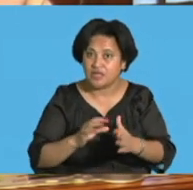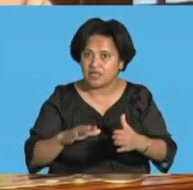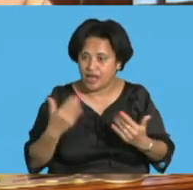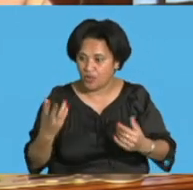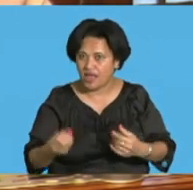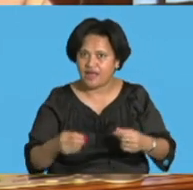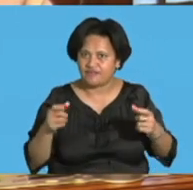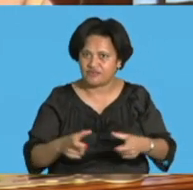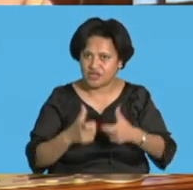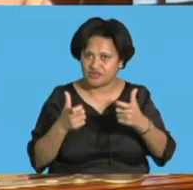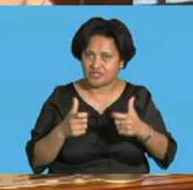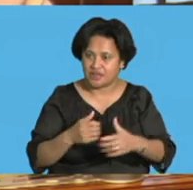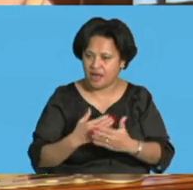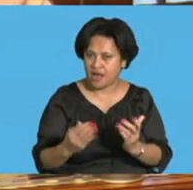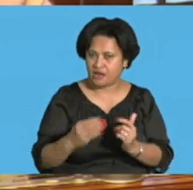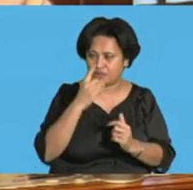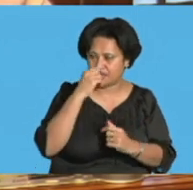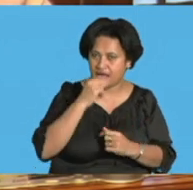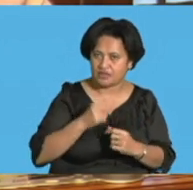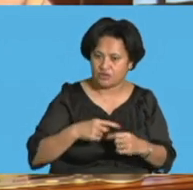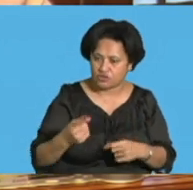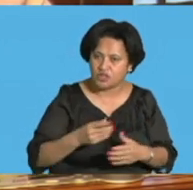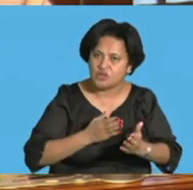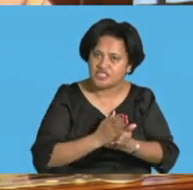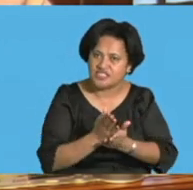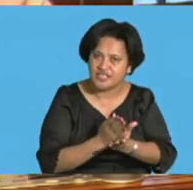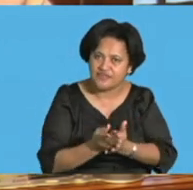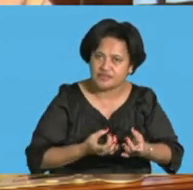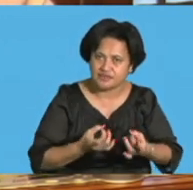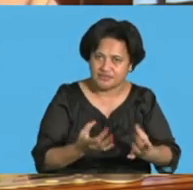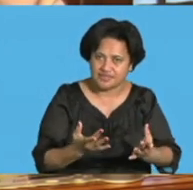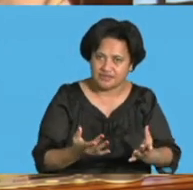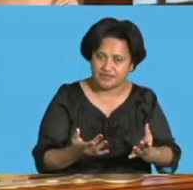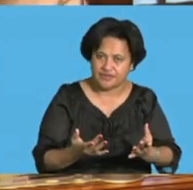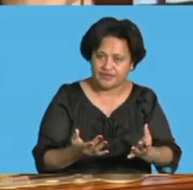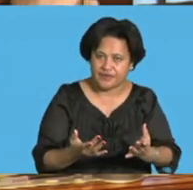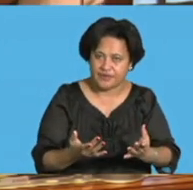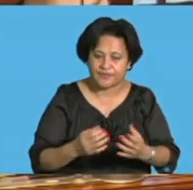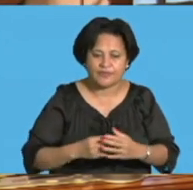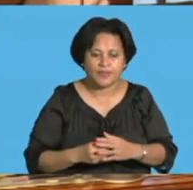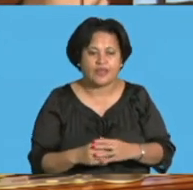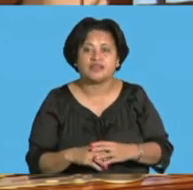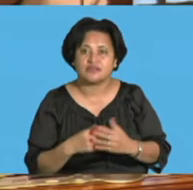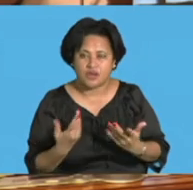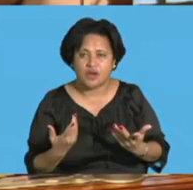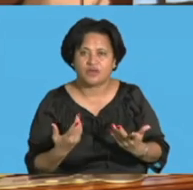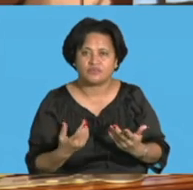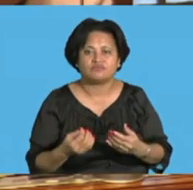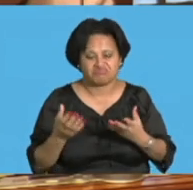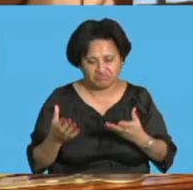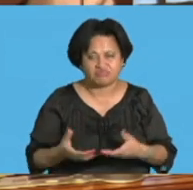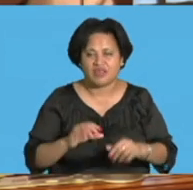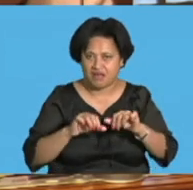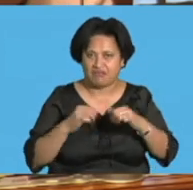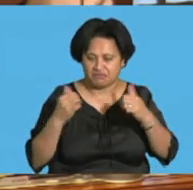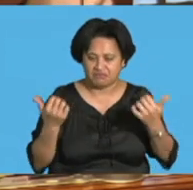to improve service delivery, and we willingly embrace this challenge with the budget proposed. Mr. Speaker, with these words, I commend the